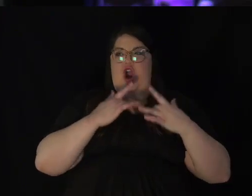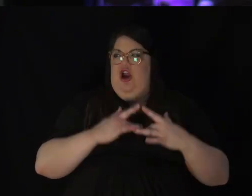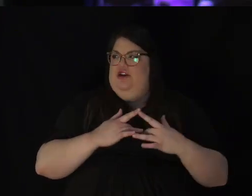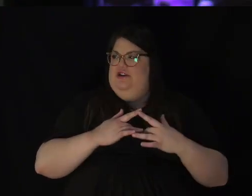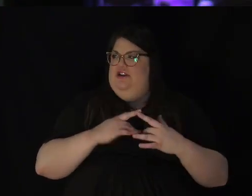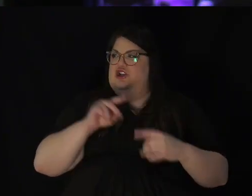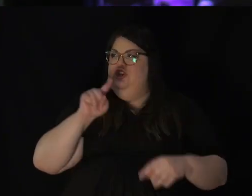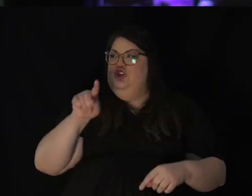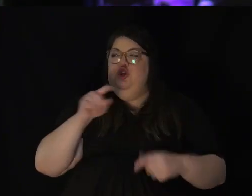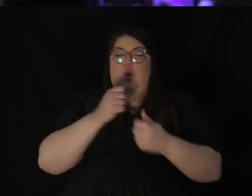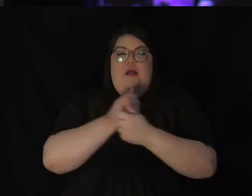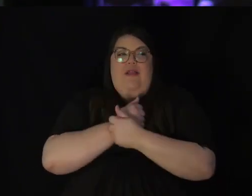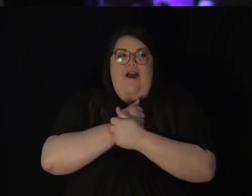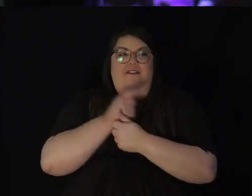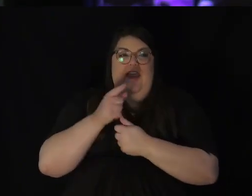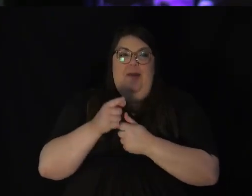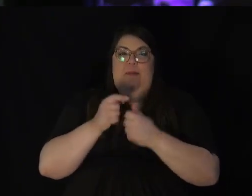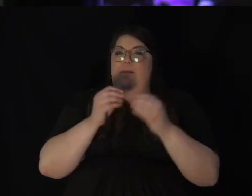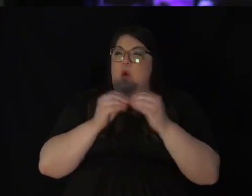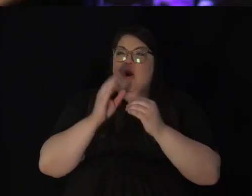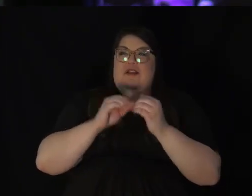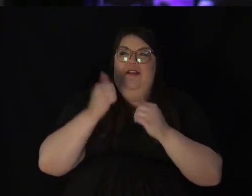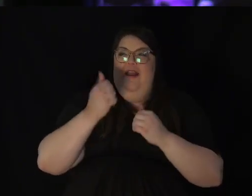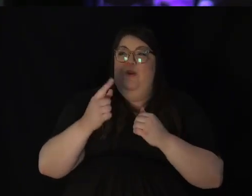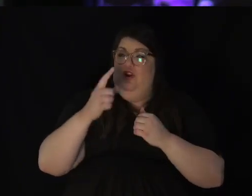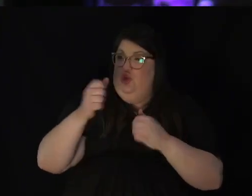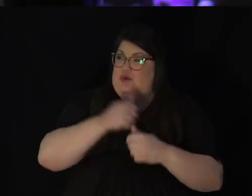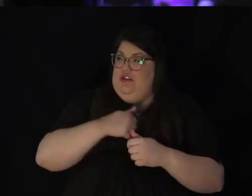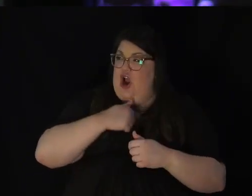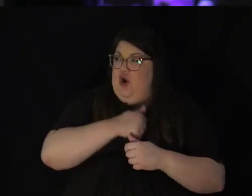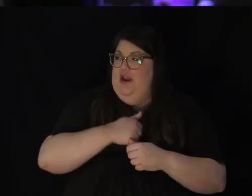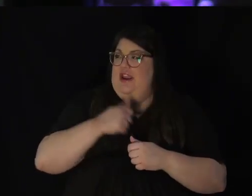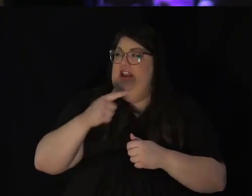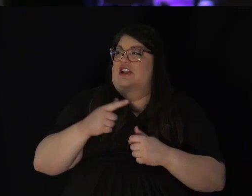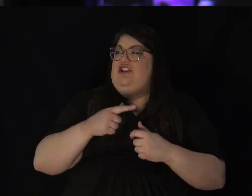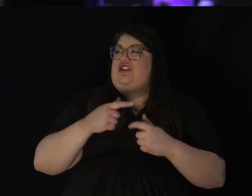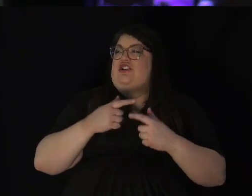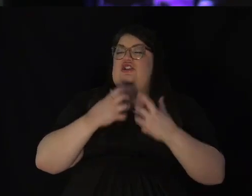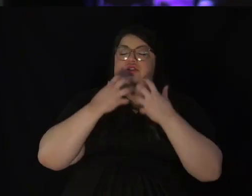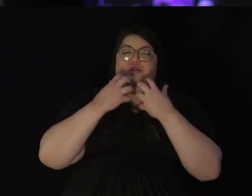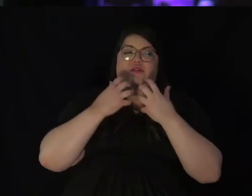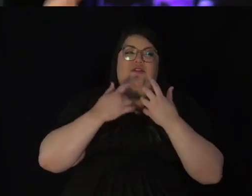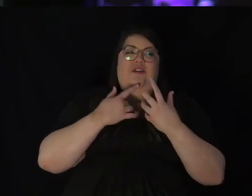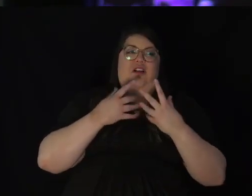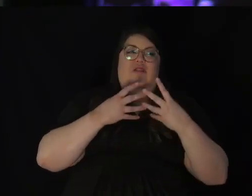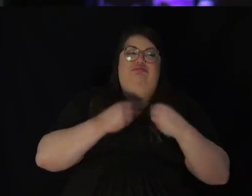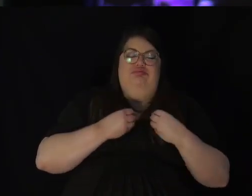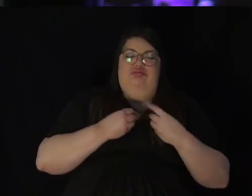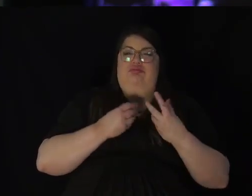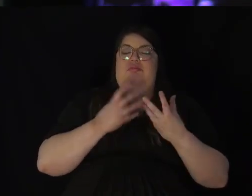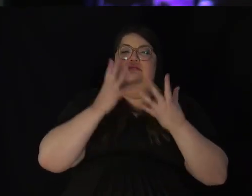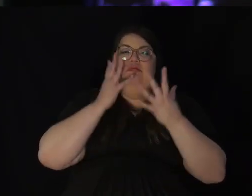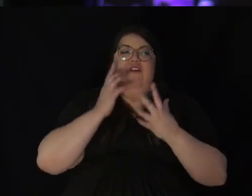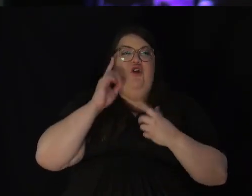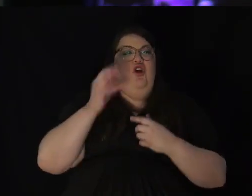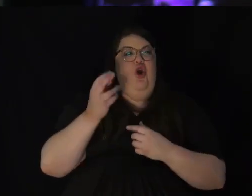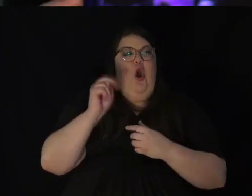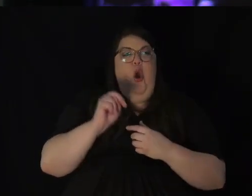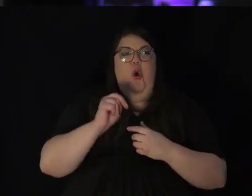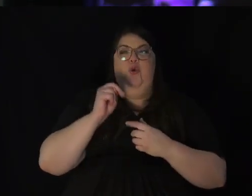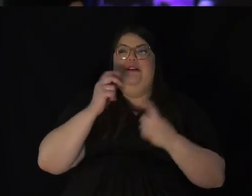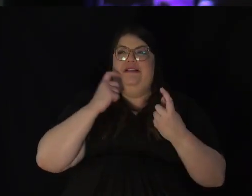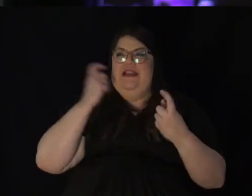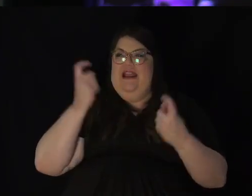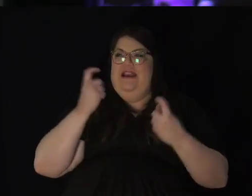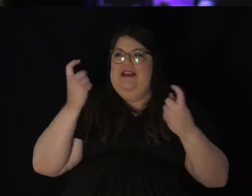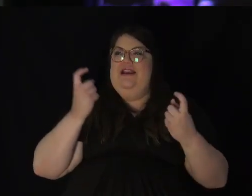him above all else? Are you sorry? Do you mourn for your own sin above all the sin that we do and we